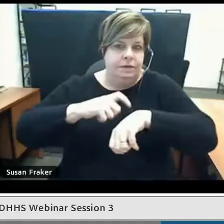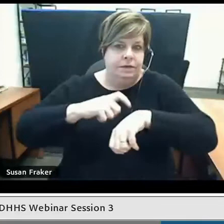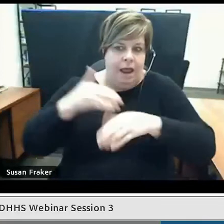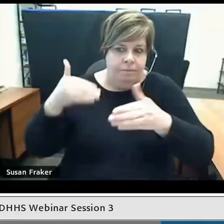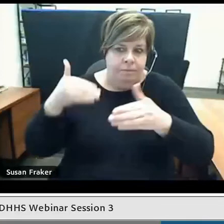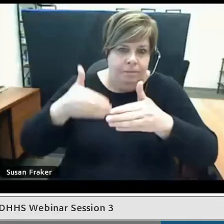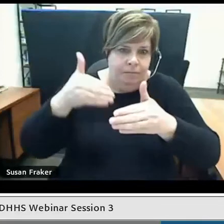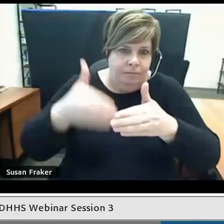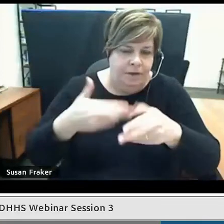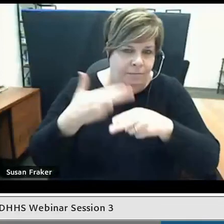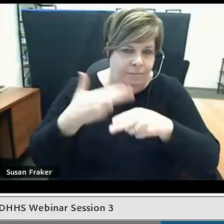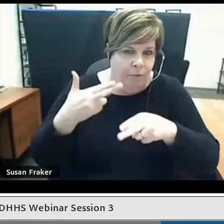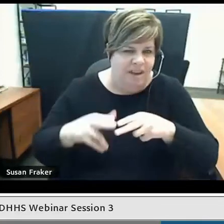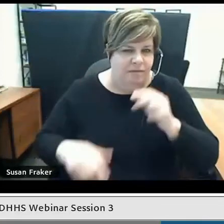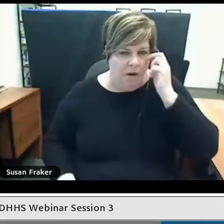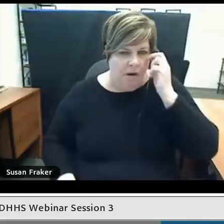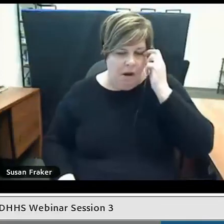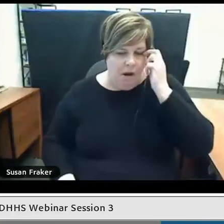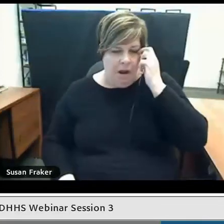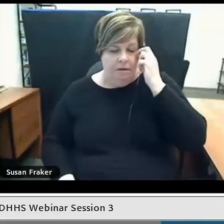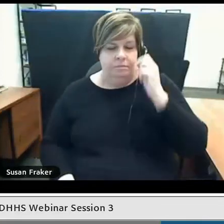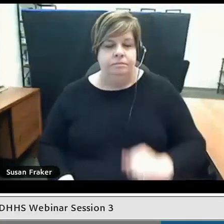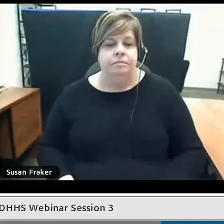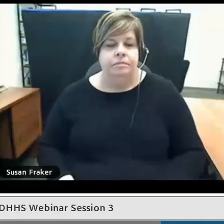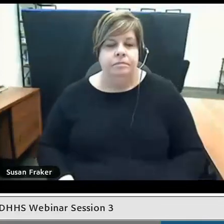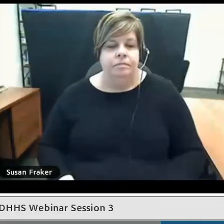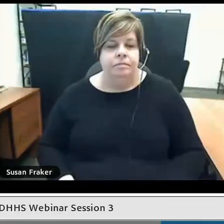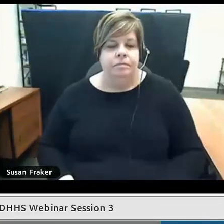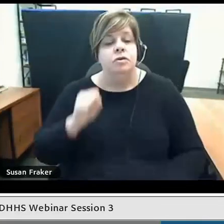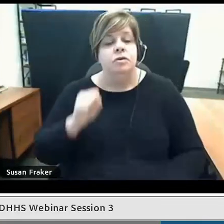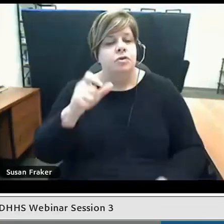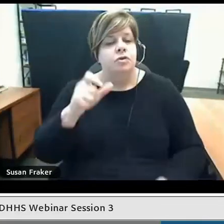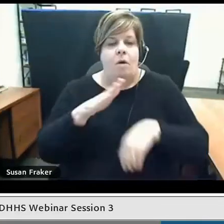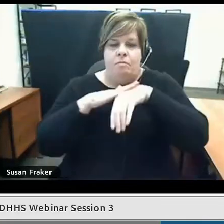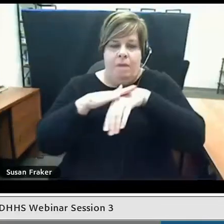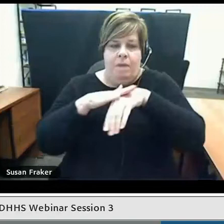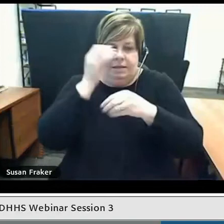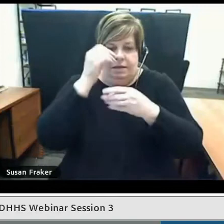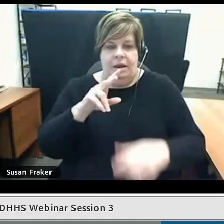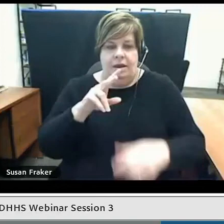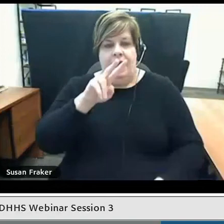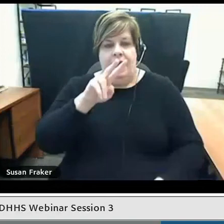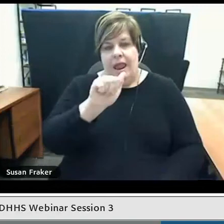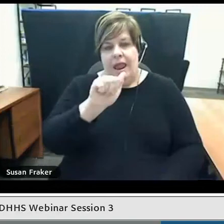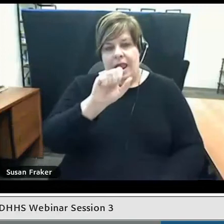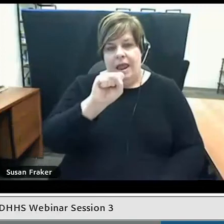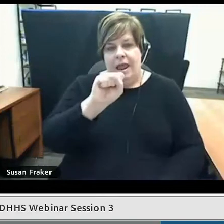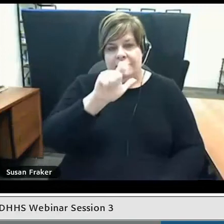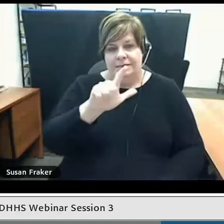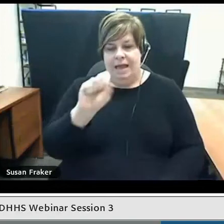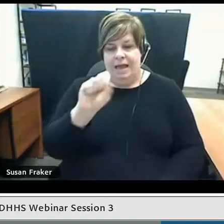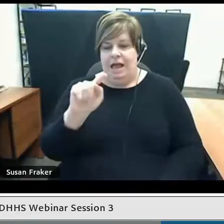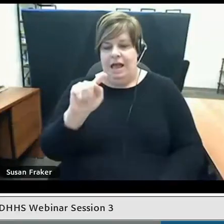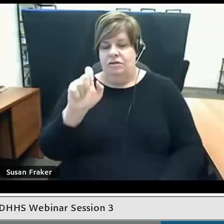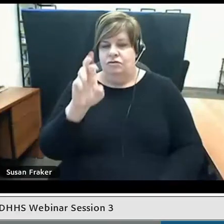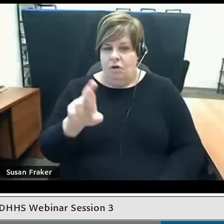brief. Thank you. Yep, sounds good. All right, the ASL Star, which I'll briefly talk